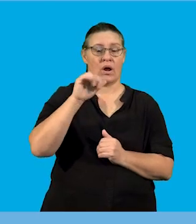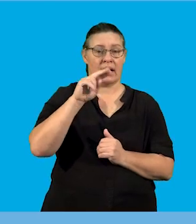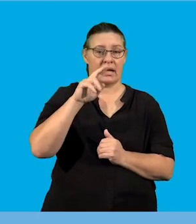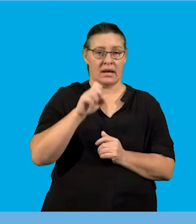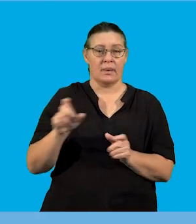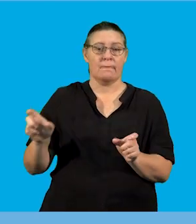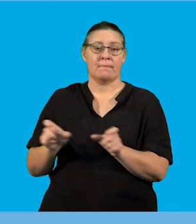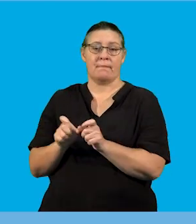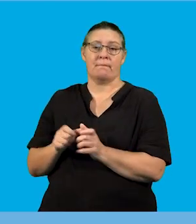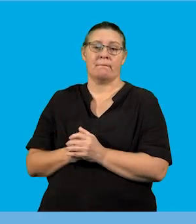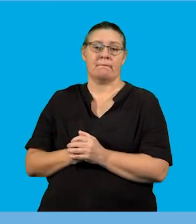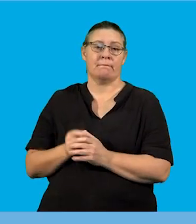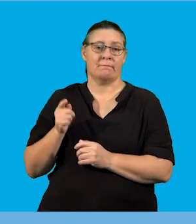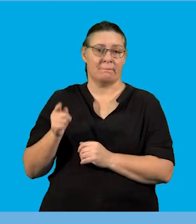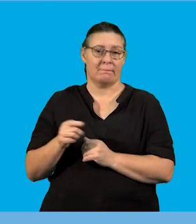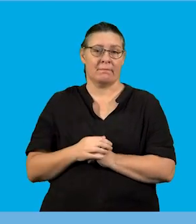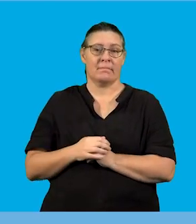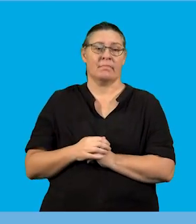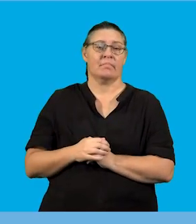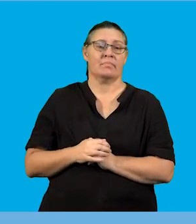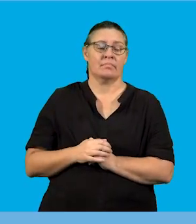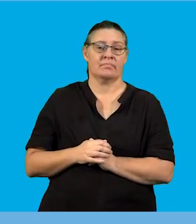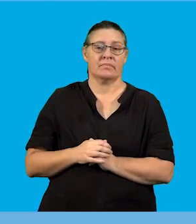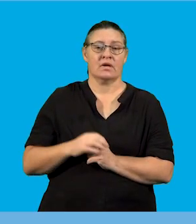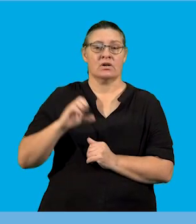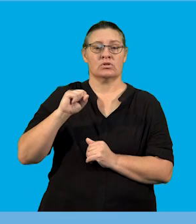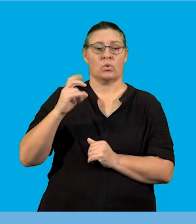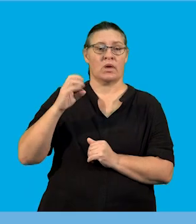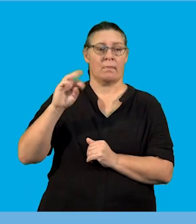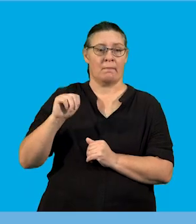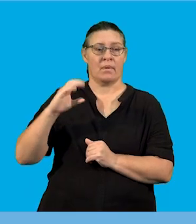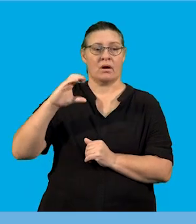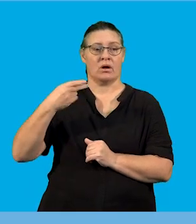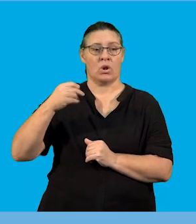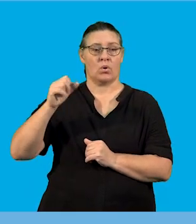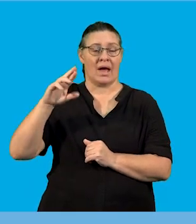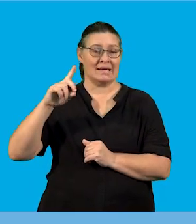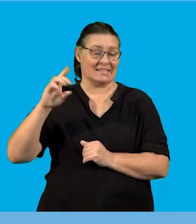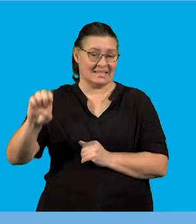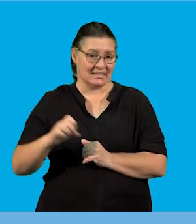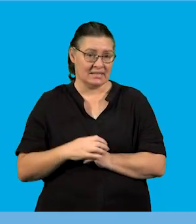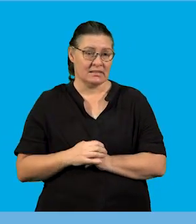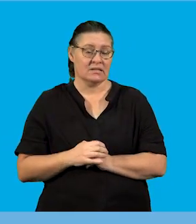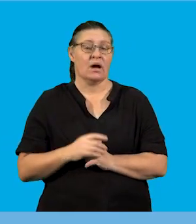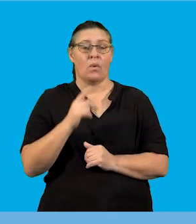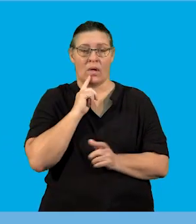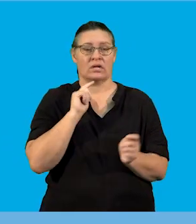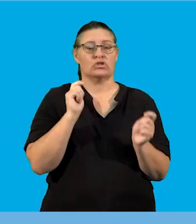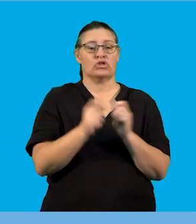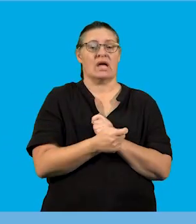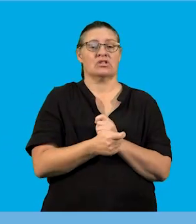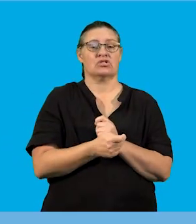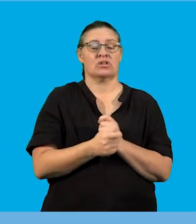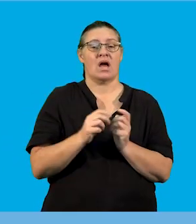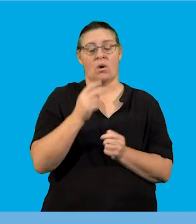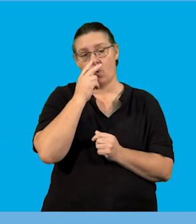combine chemically to form that compound NaCl, which is sodium chloride. When they combine to form this sodium chloride, there's